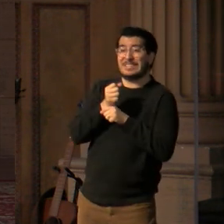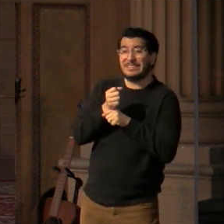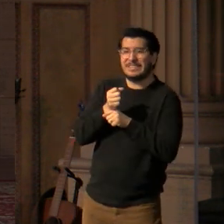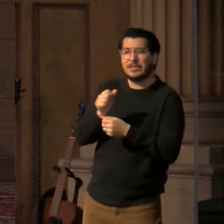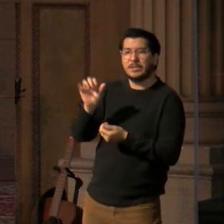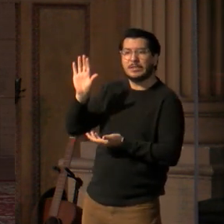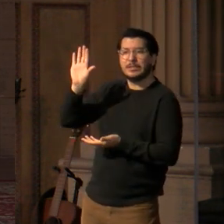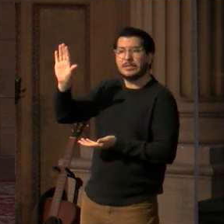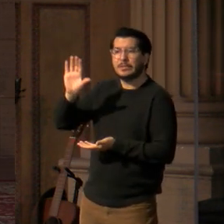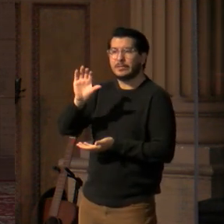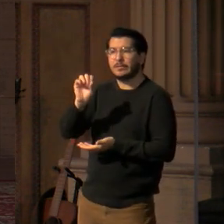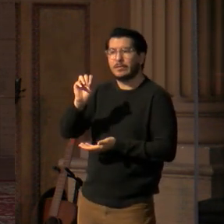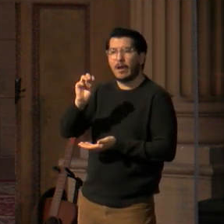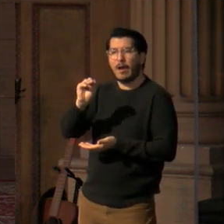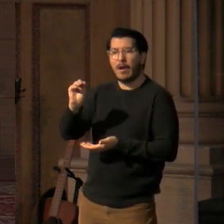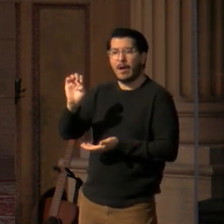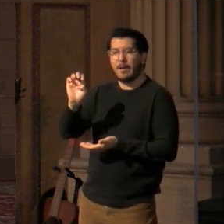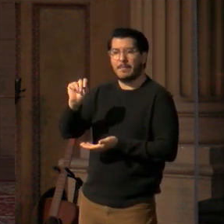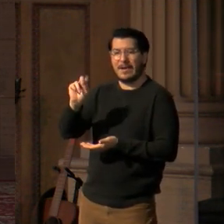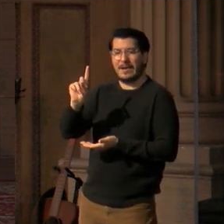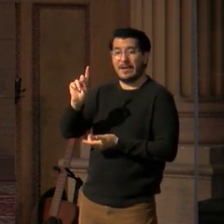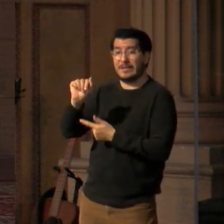commendation from God.